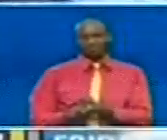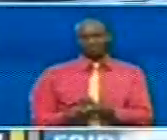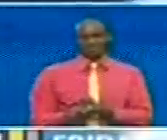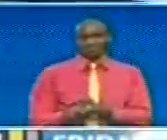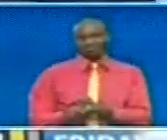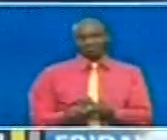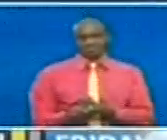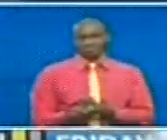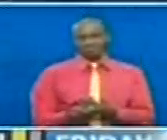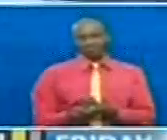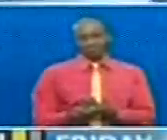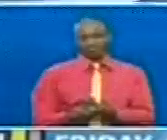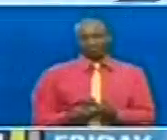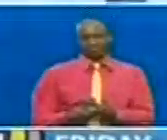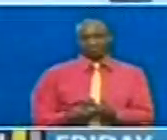Ndiye huyo